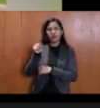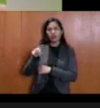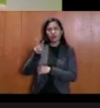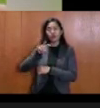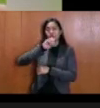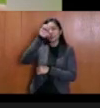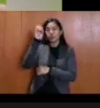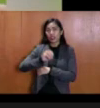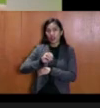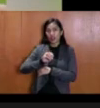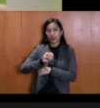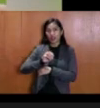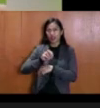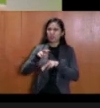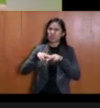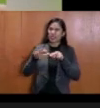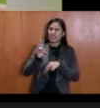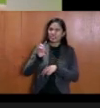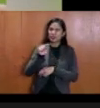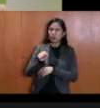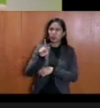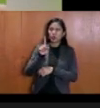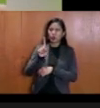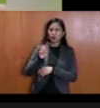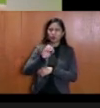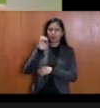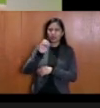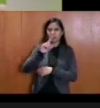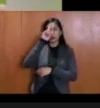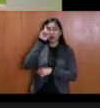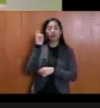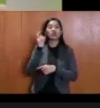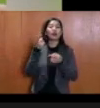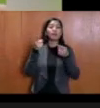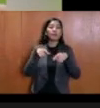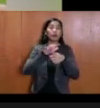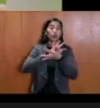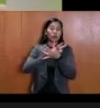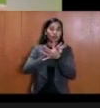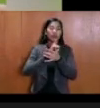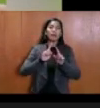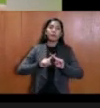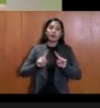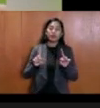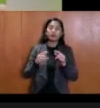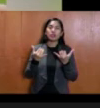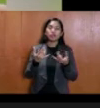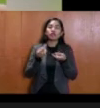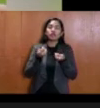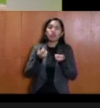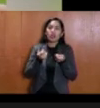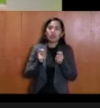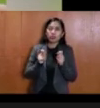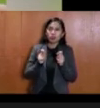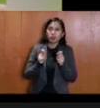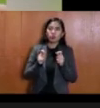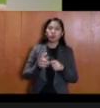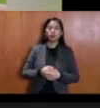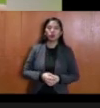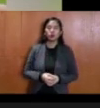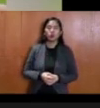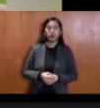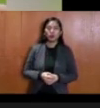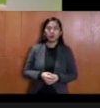It just declined about 6.1% in 2021 because of COVID pandemic. But as we try to, as you said, bootstrap and